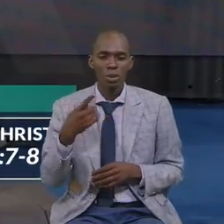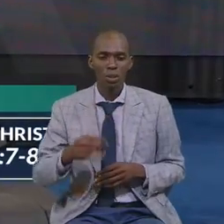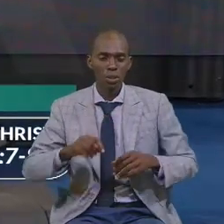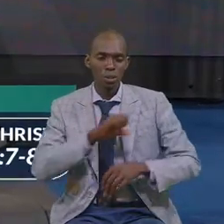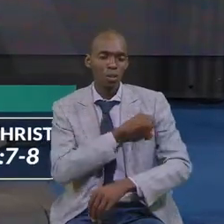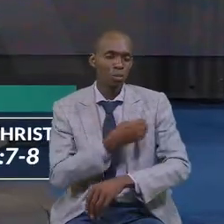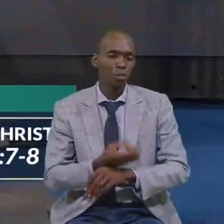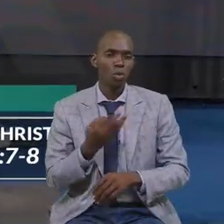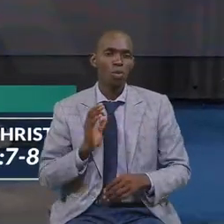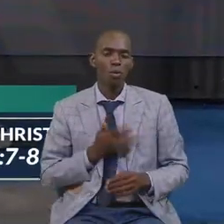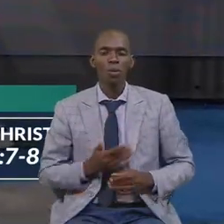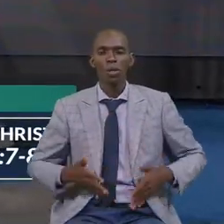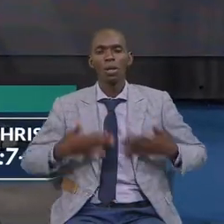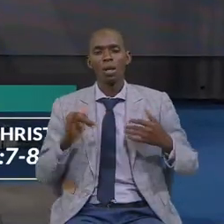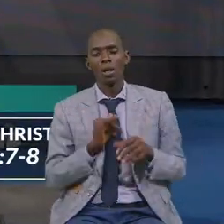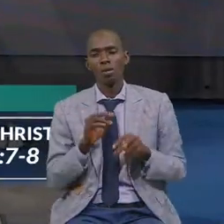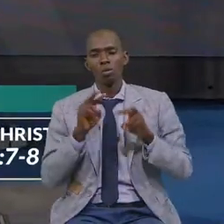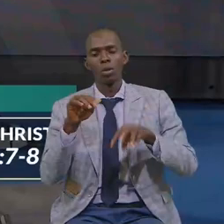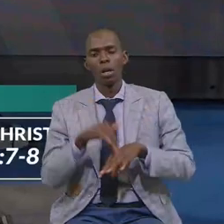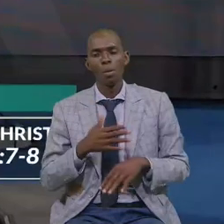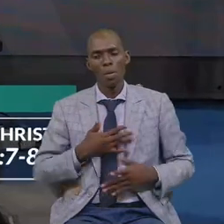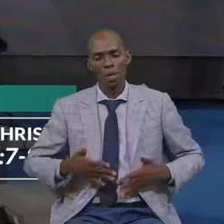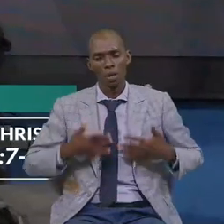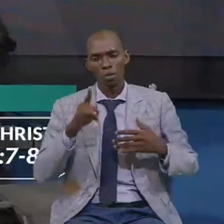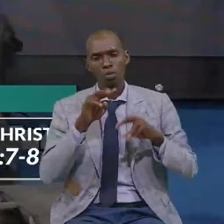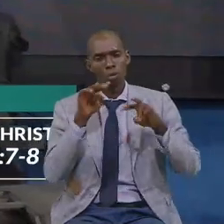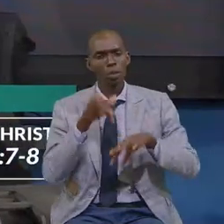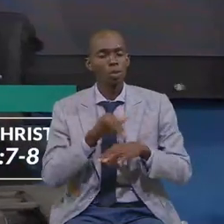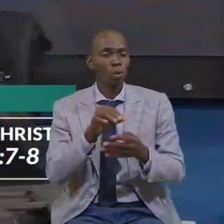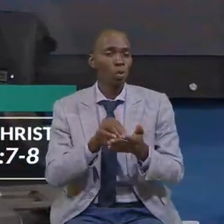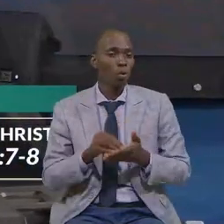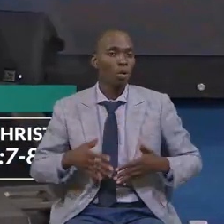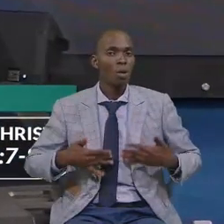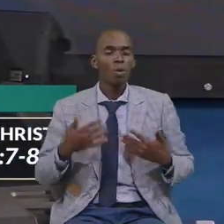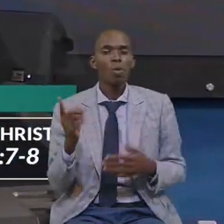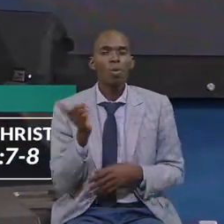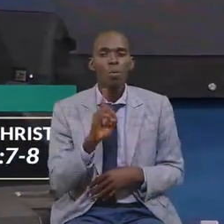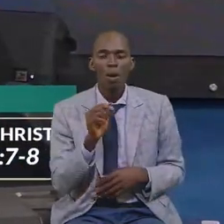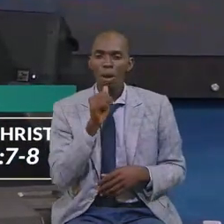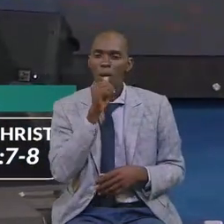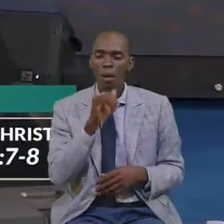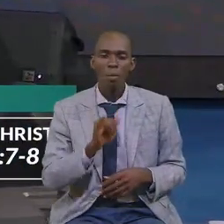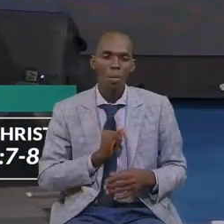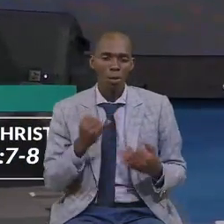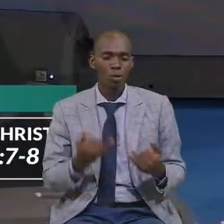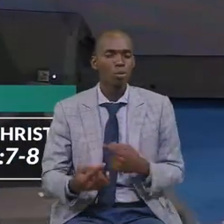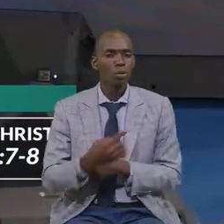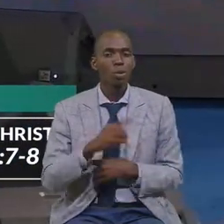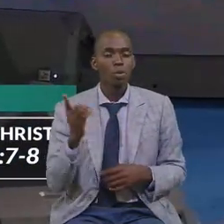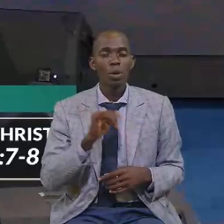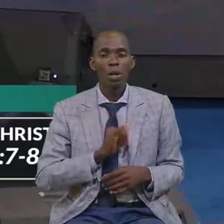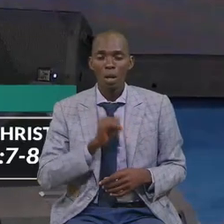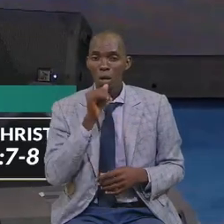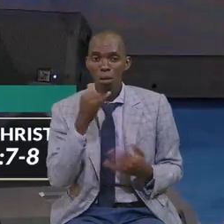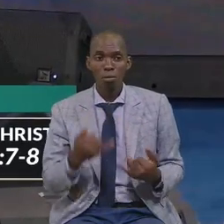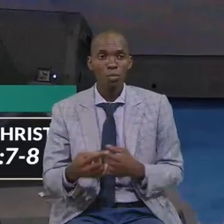I look at my life, you look at your life. Where am I today and where I am today?